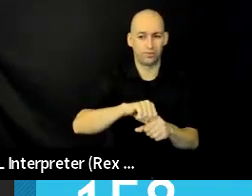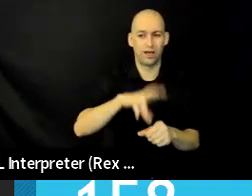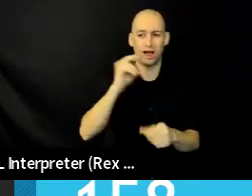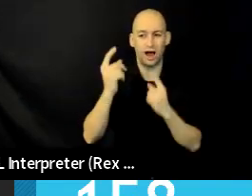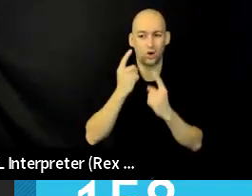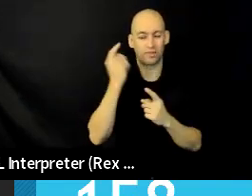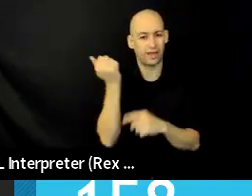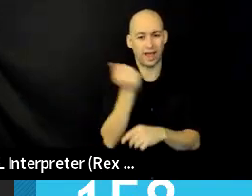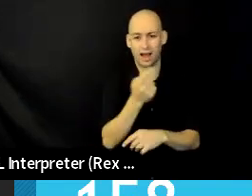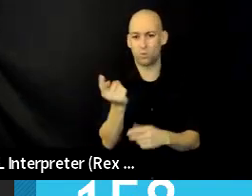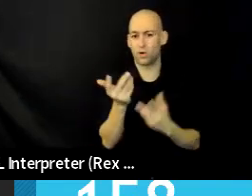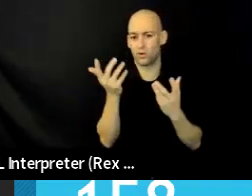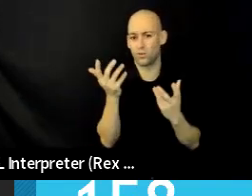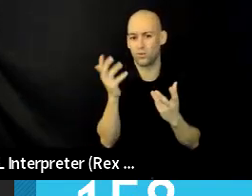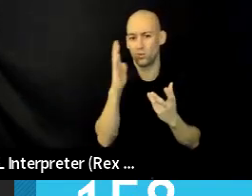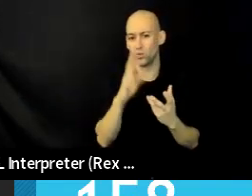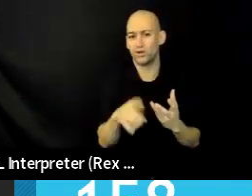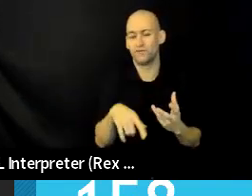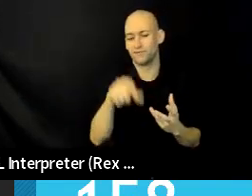anyone would find